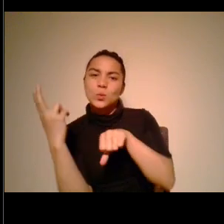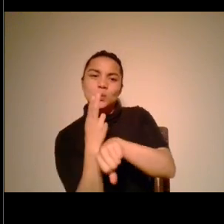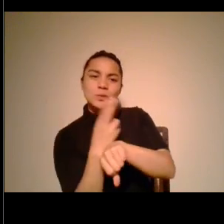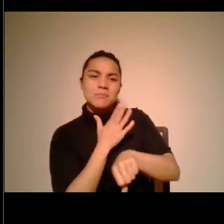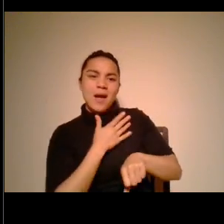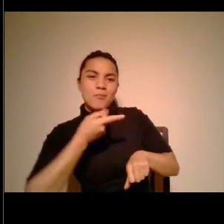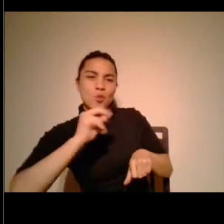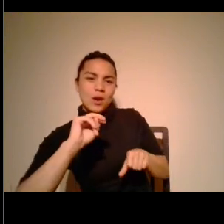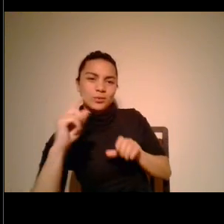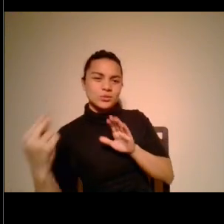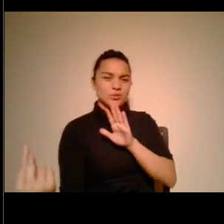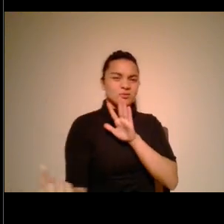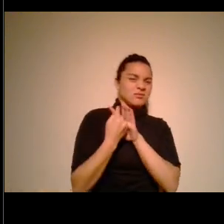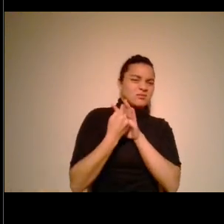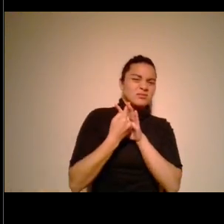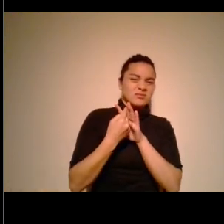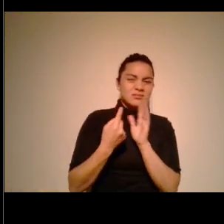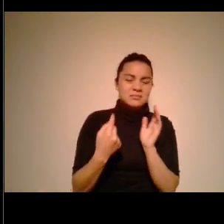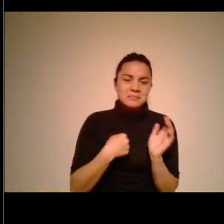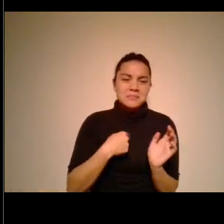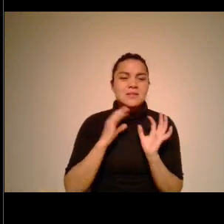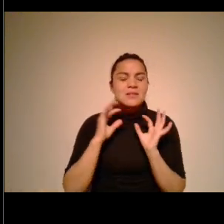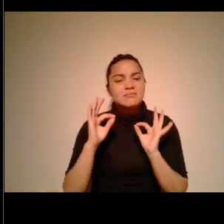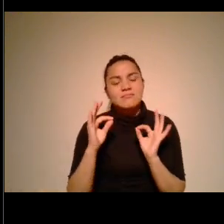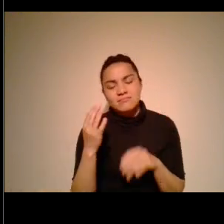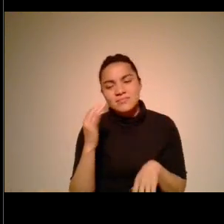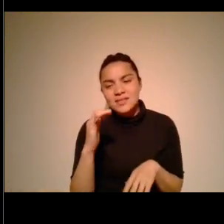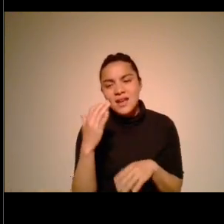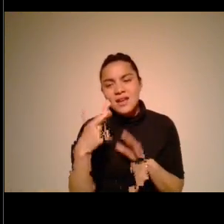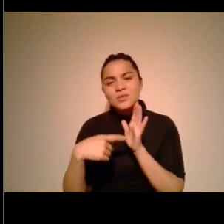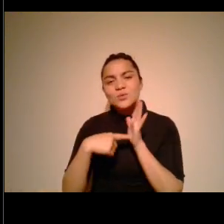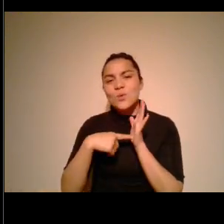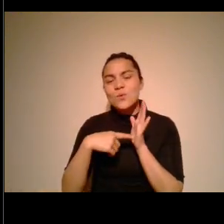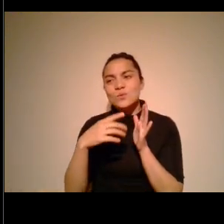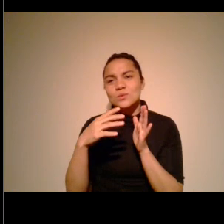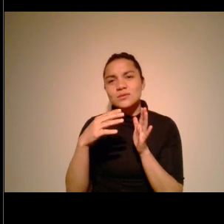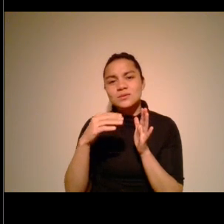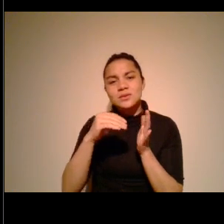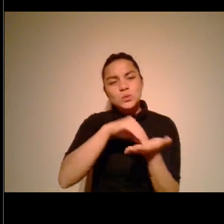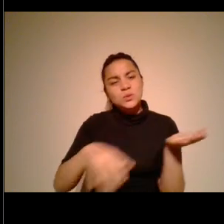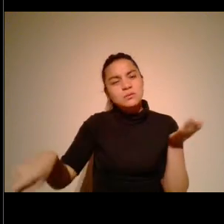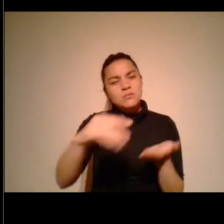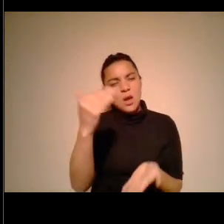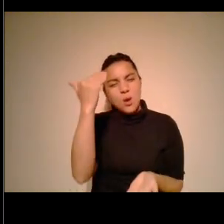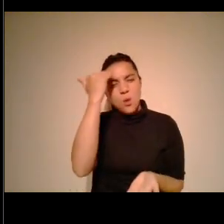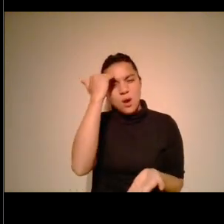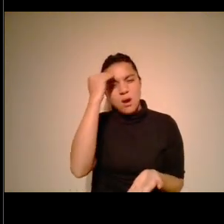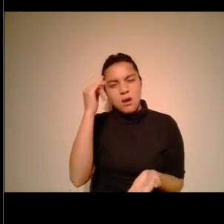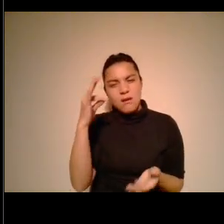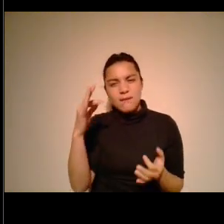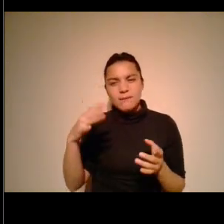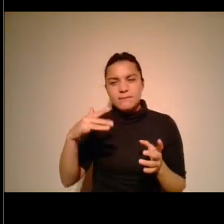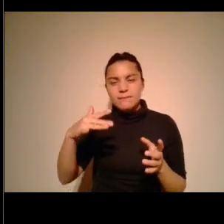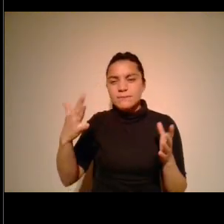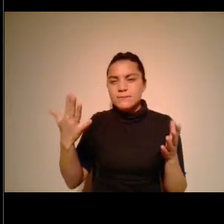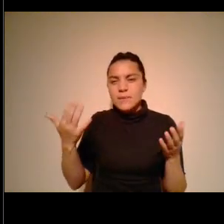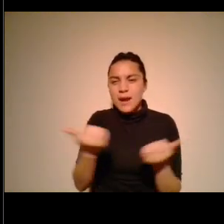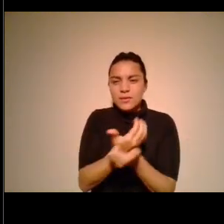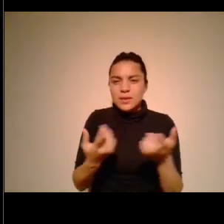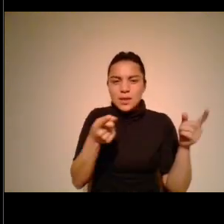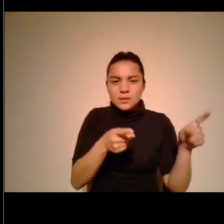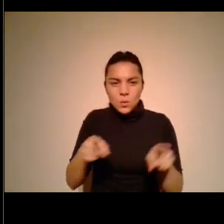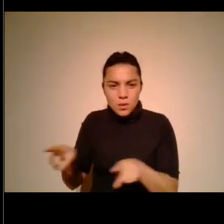But I think it's really indicative of students being more aware of what's going on, and it's